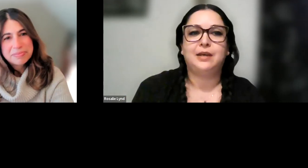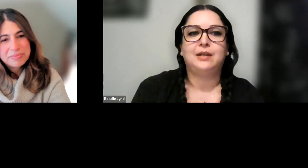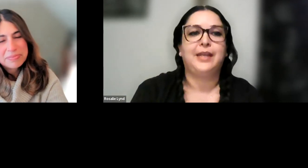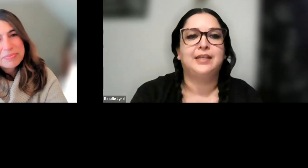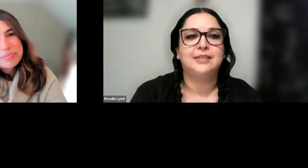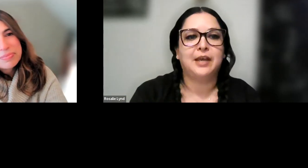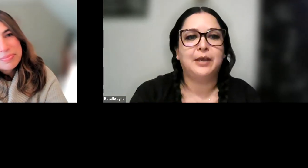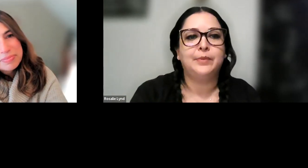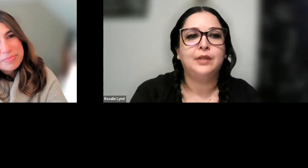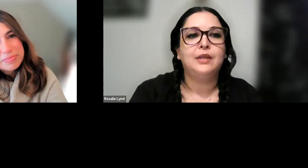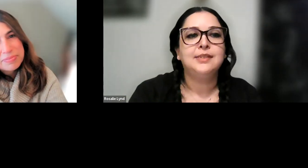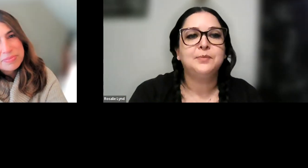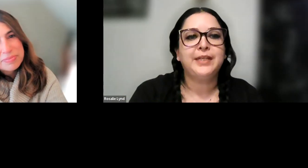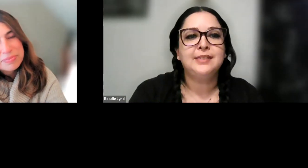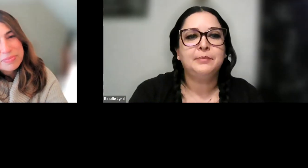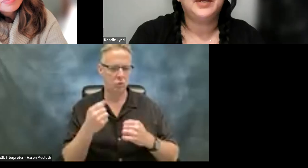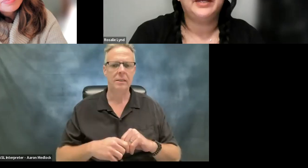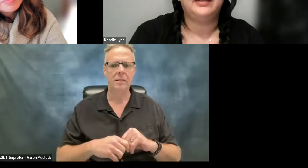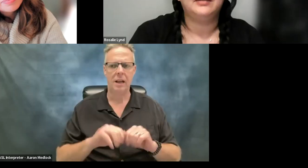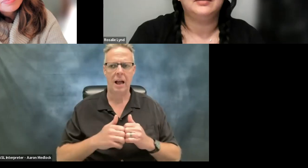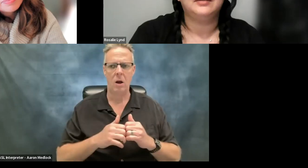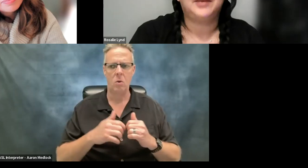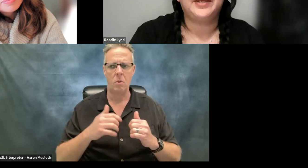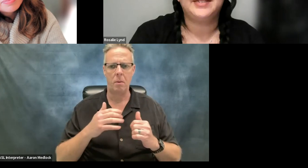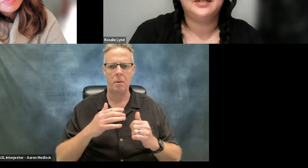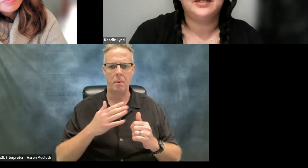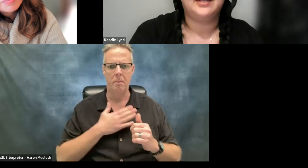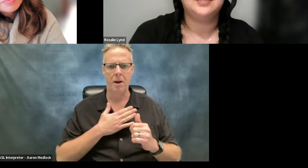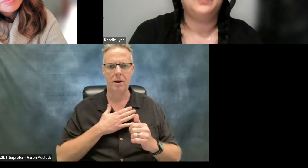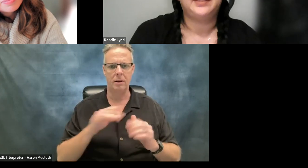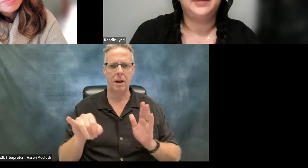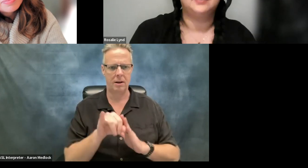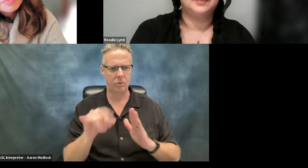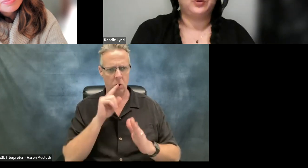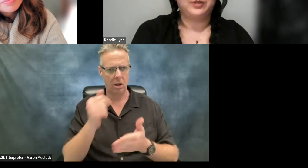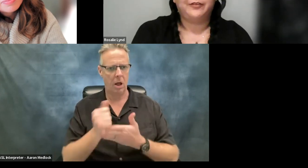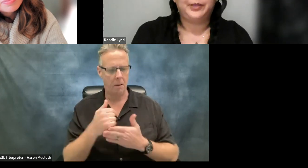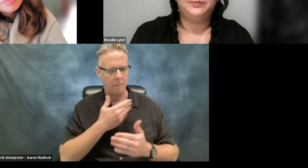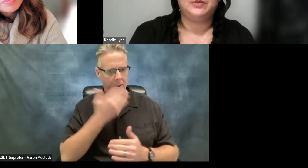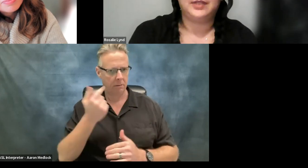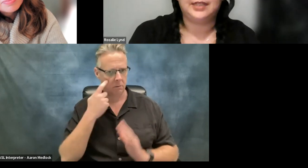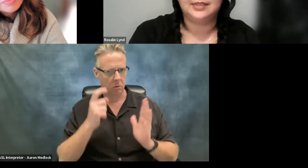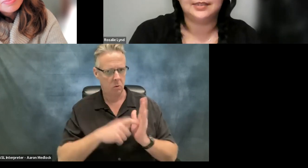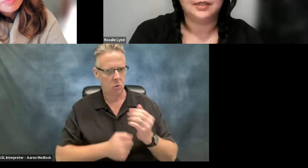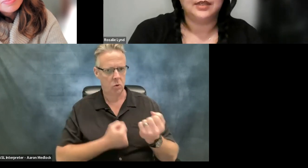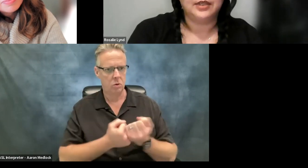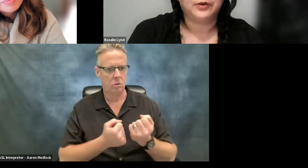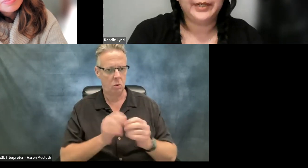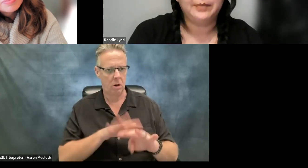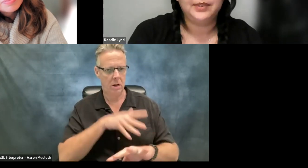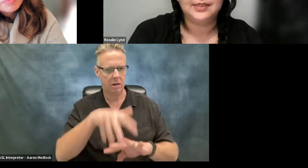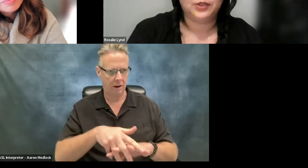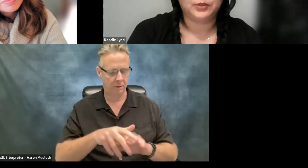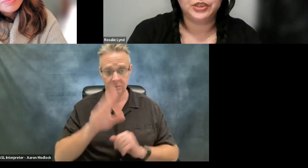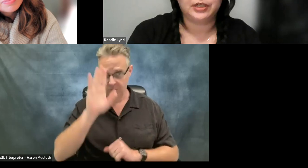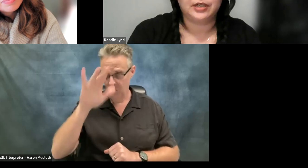the email, and some ways in that my identity has helped me better support Native people is